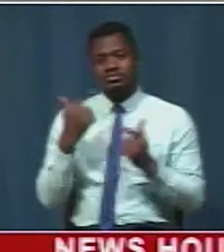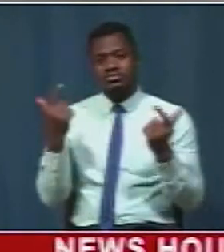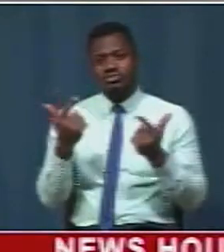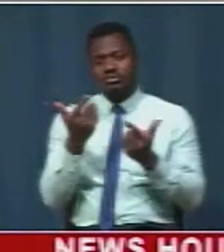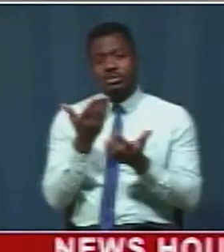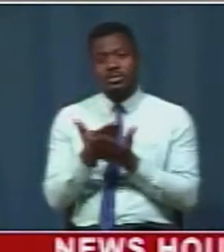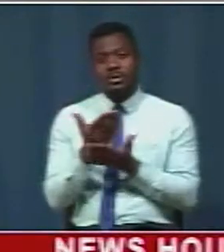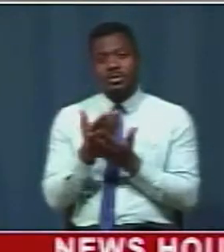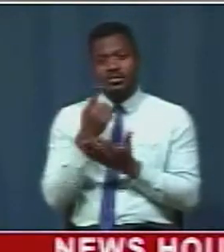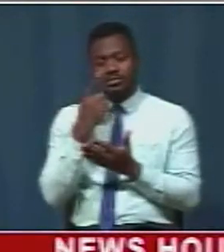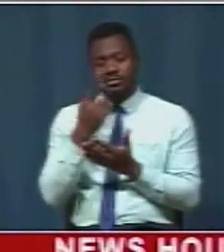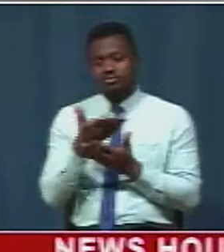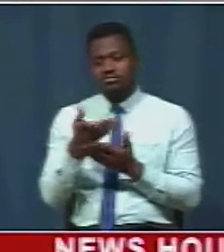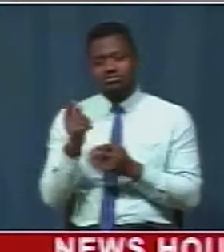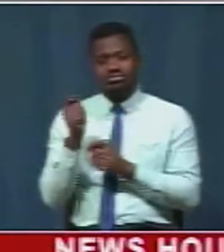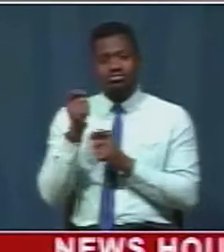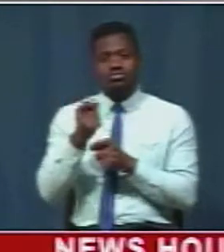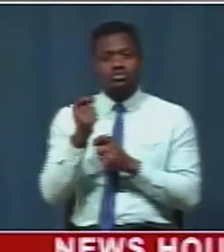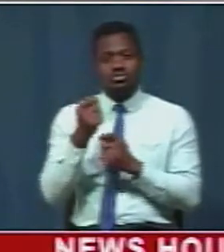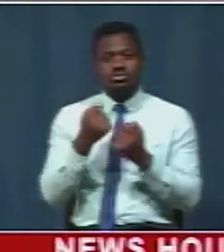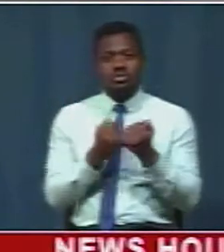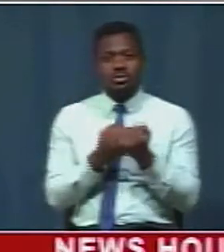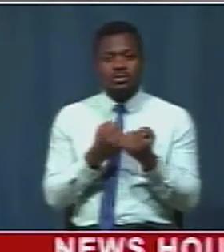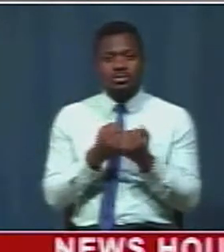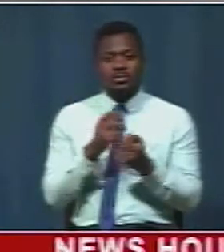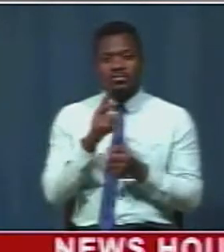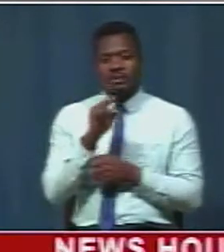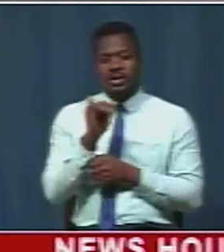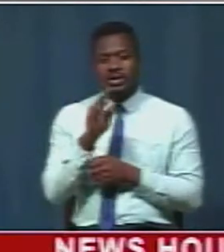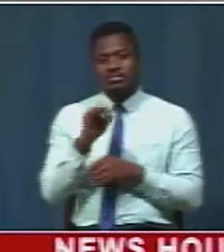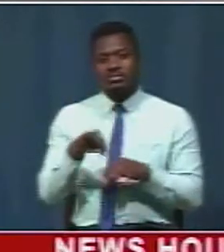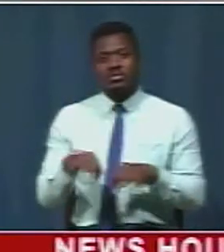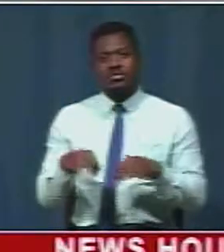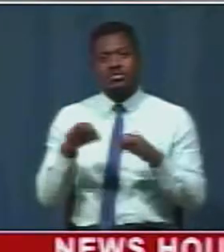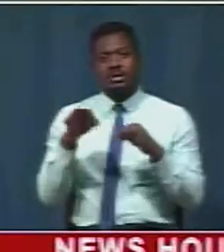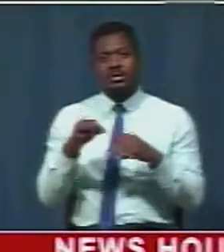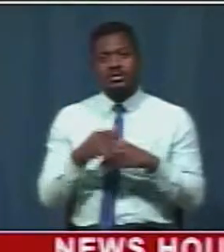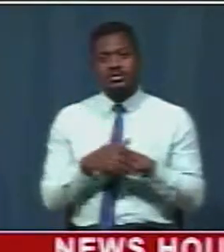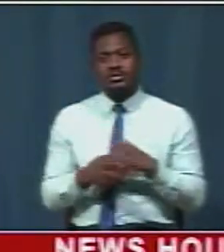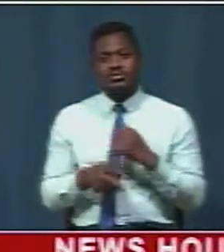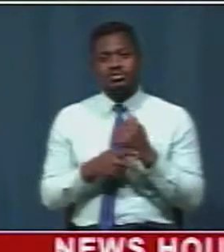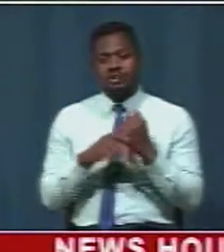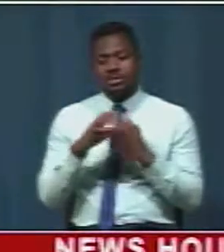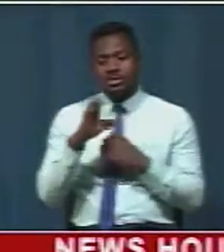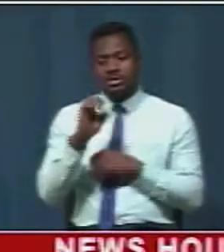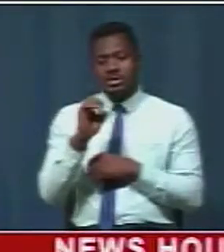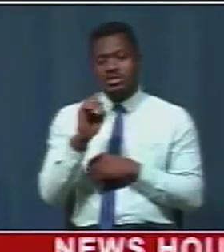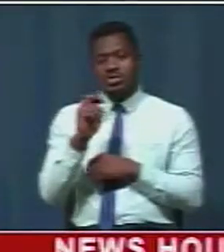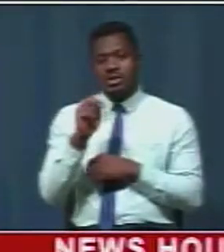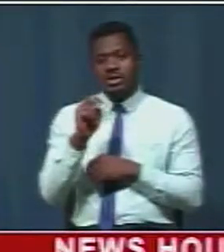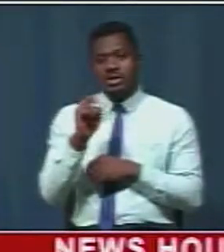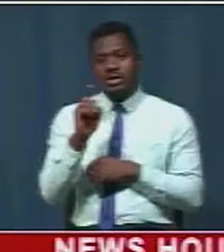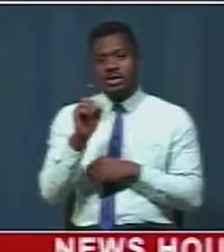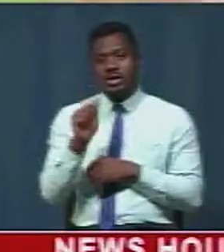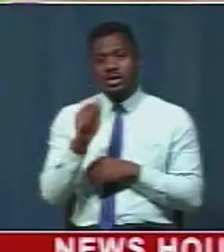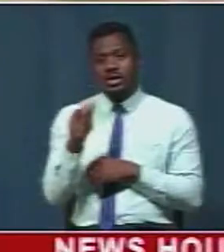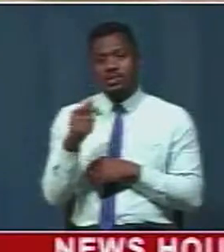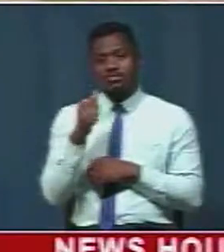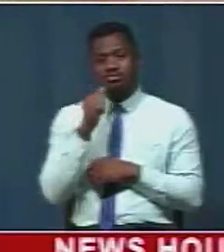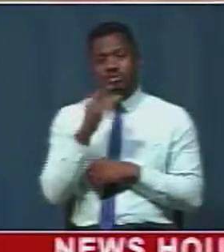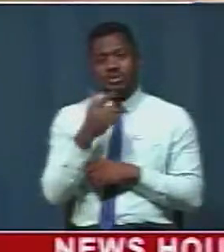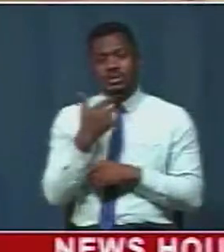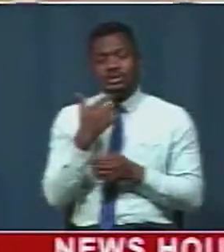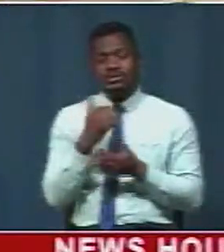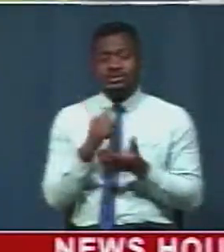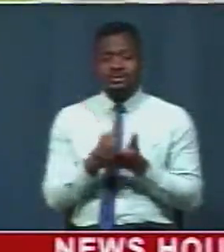an appeal for relief items to support victims of the floods. A deputy CEO of the NDA, Haji